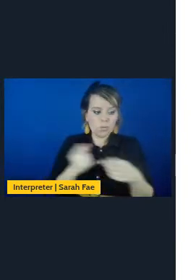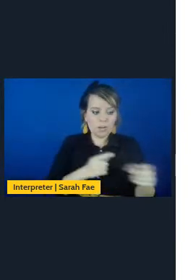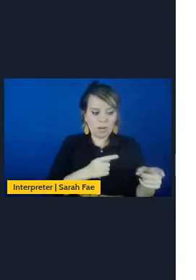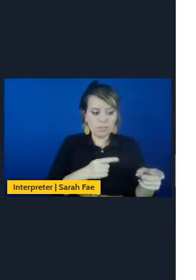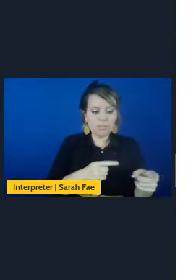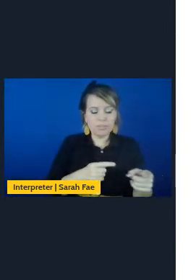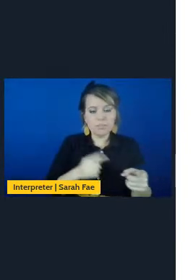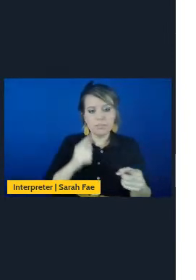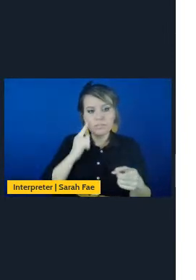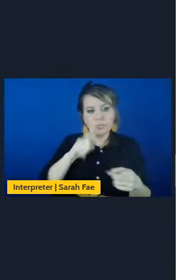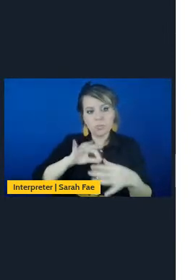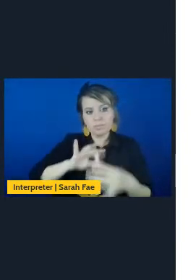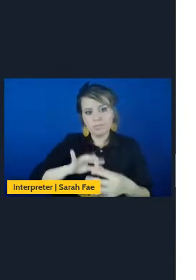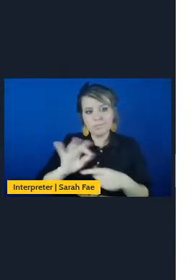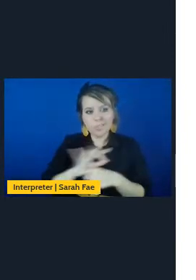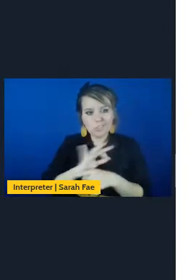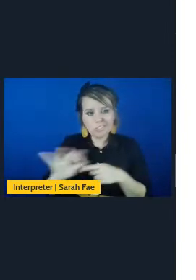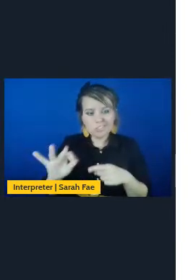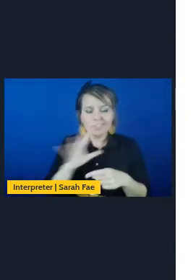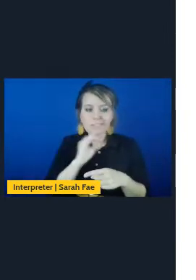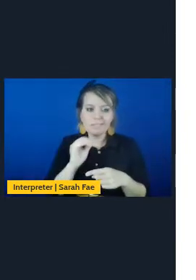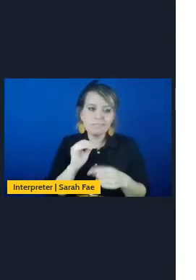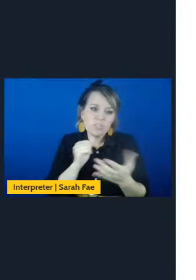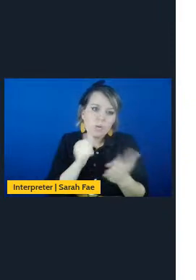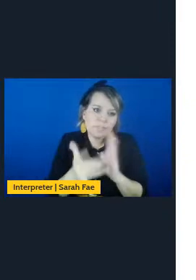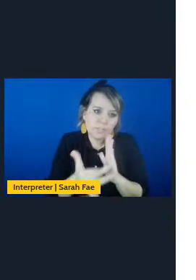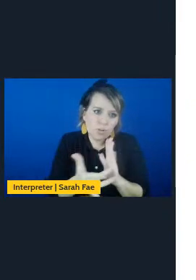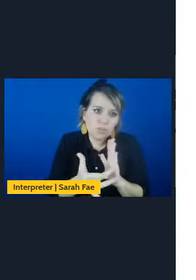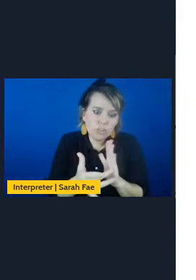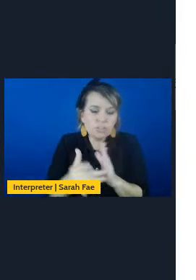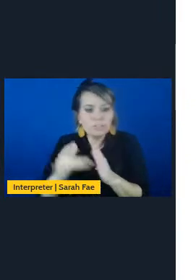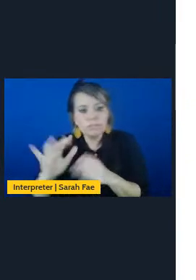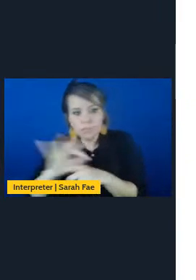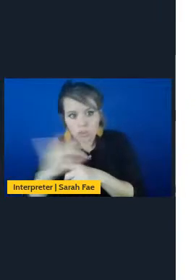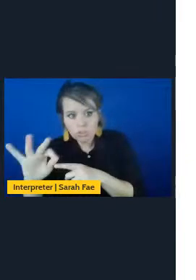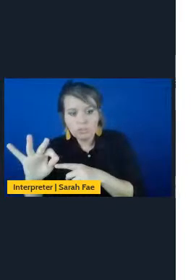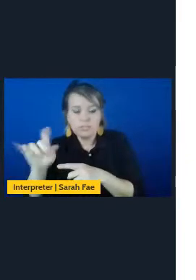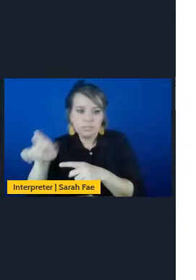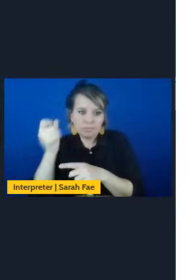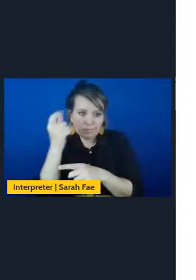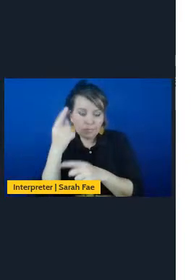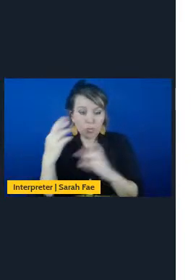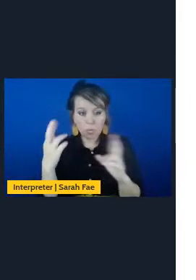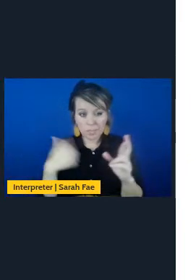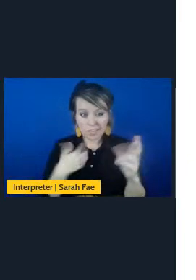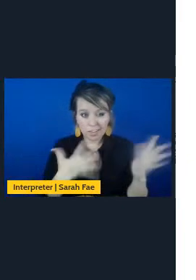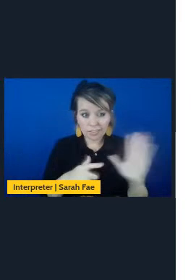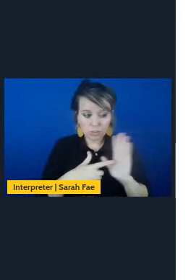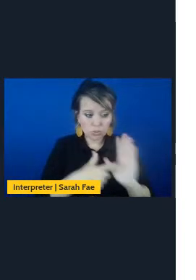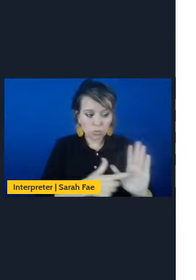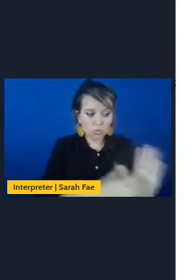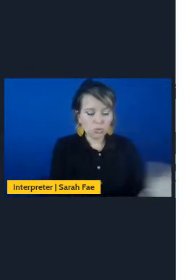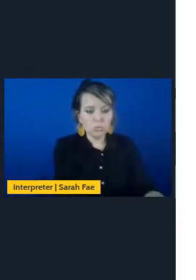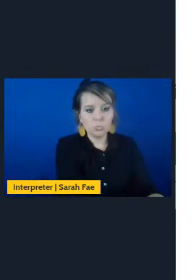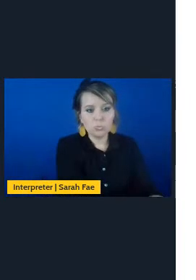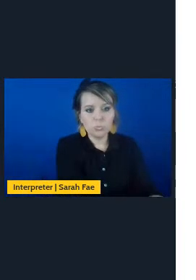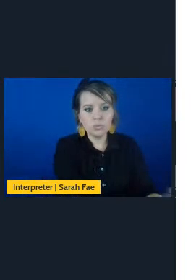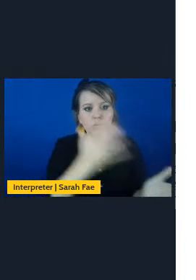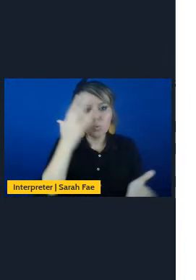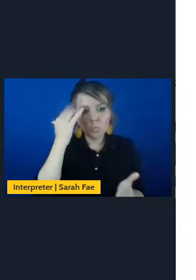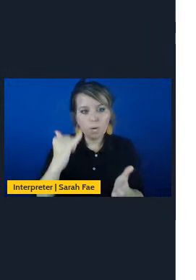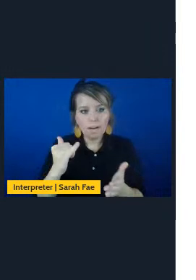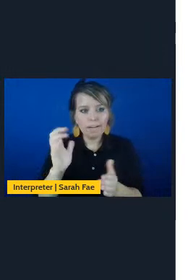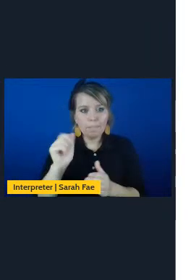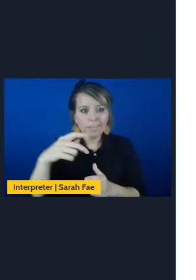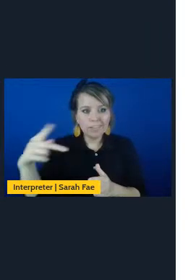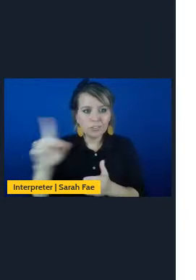terms of functionality and not technology. So hopefully I showed you why application design framework is